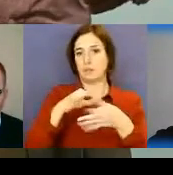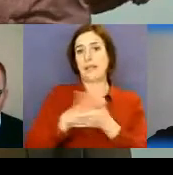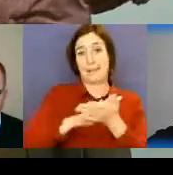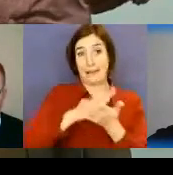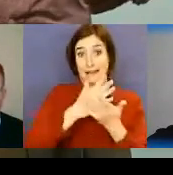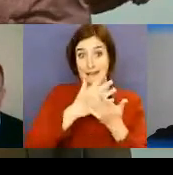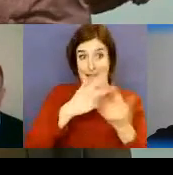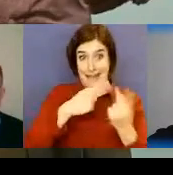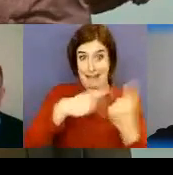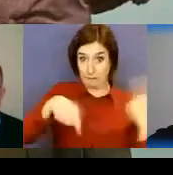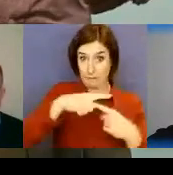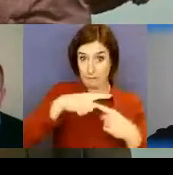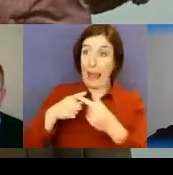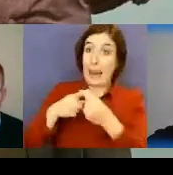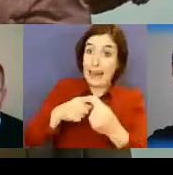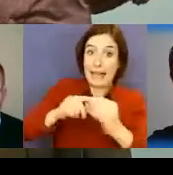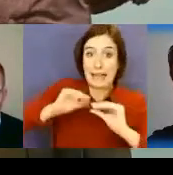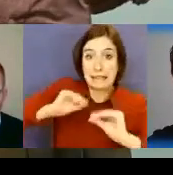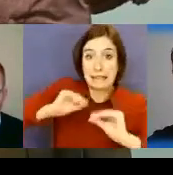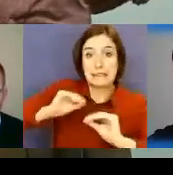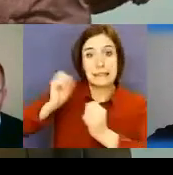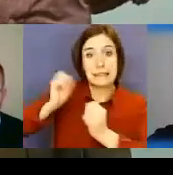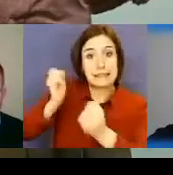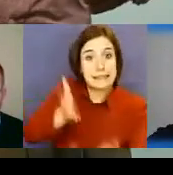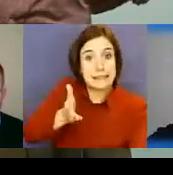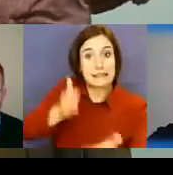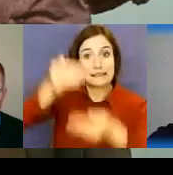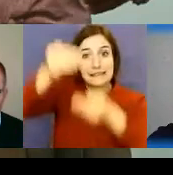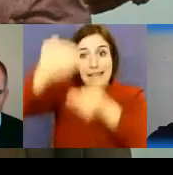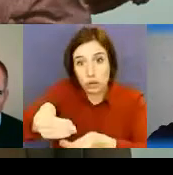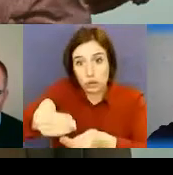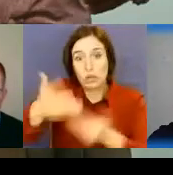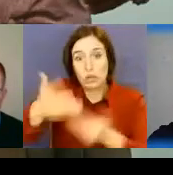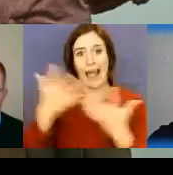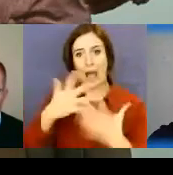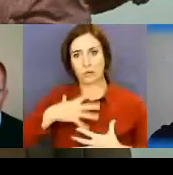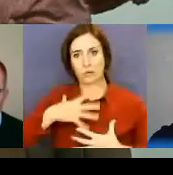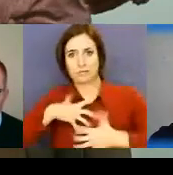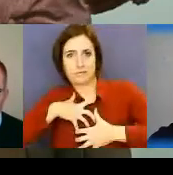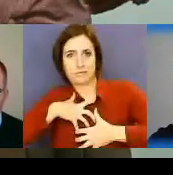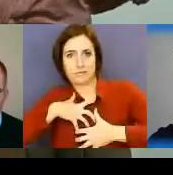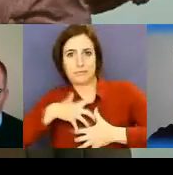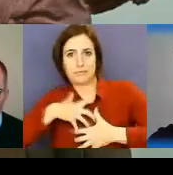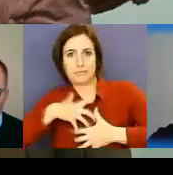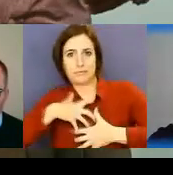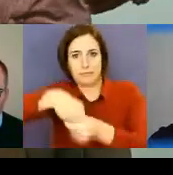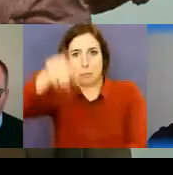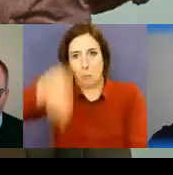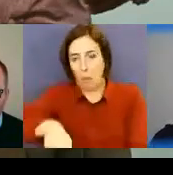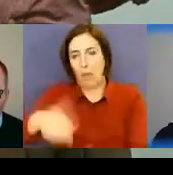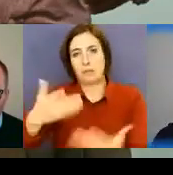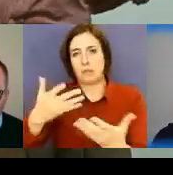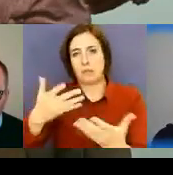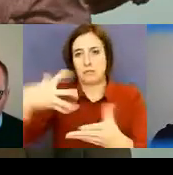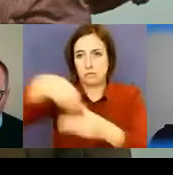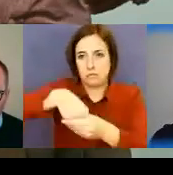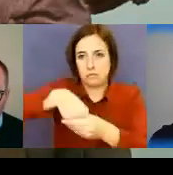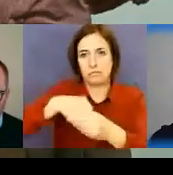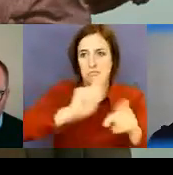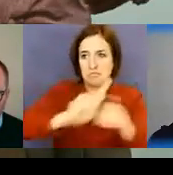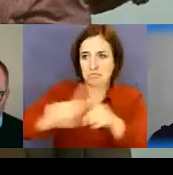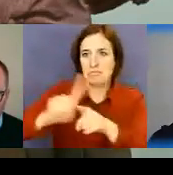to be able to adapt your session accordingly and in practice to support what might be a range of people's needs. So I think there's